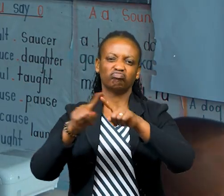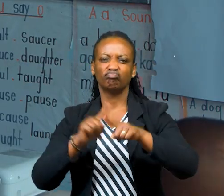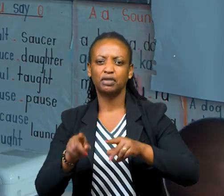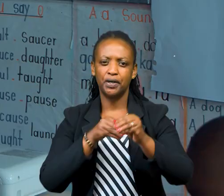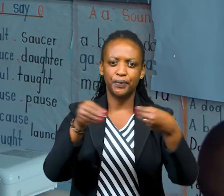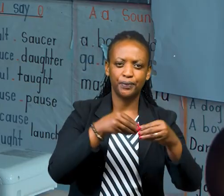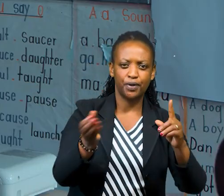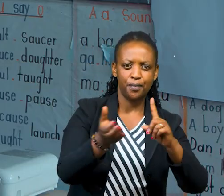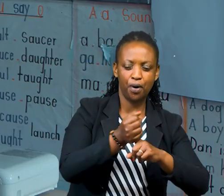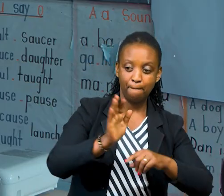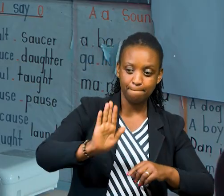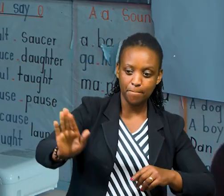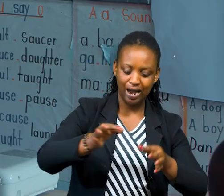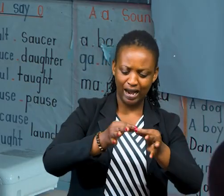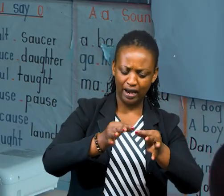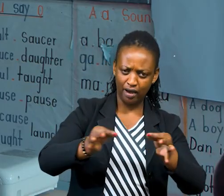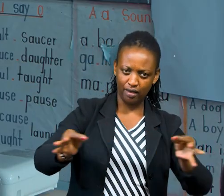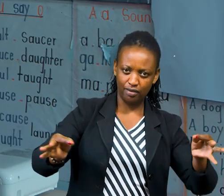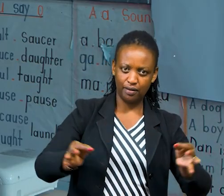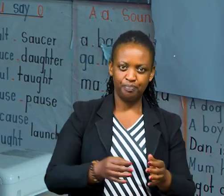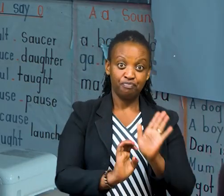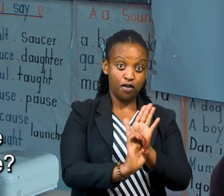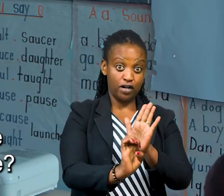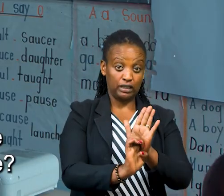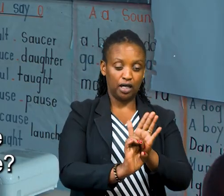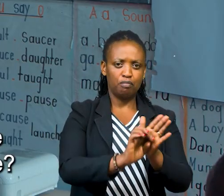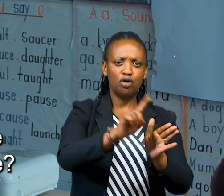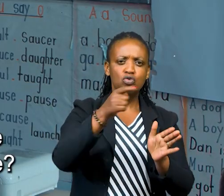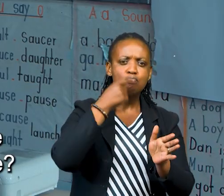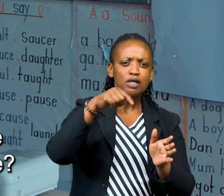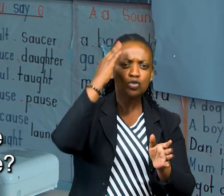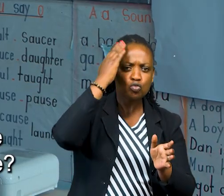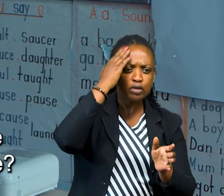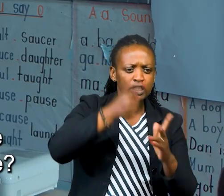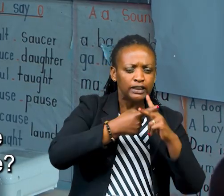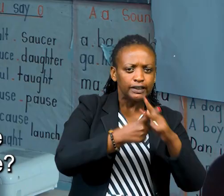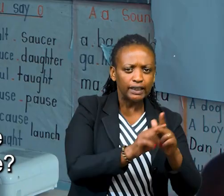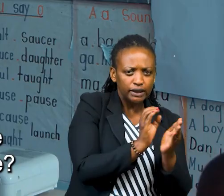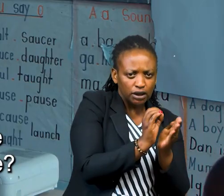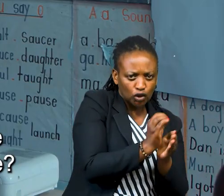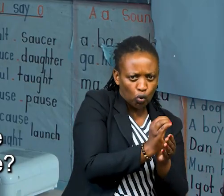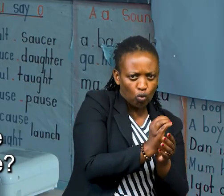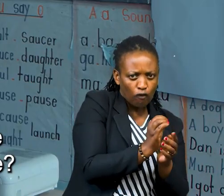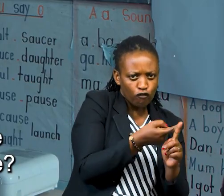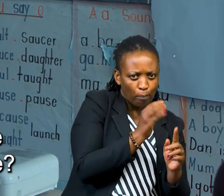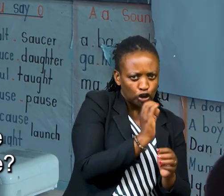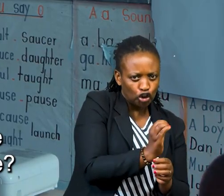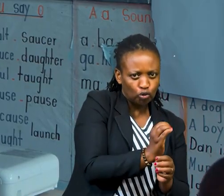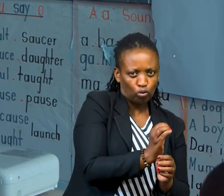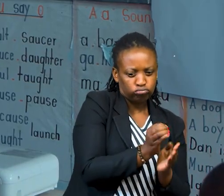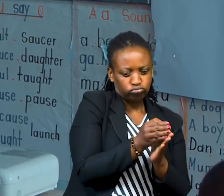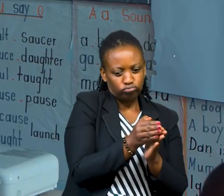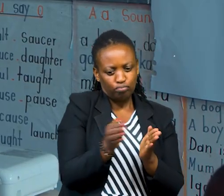different materials to find their length. For example, you have to make sure that you start on 0. You start